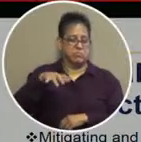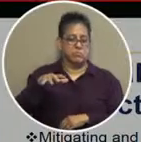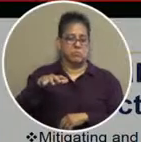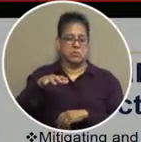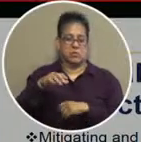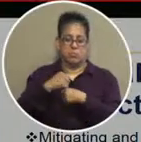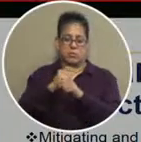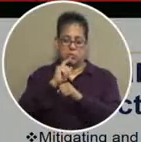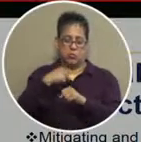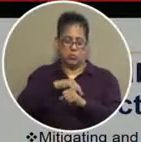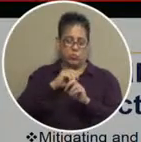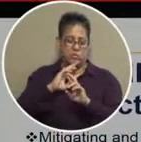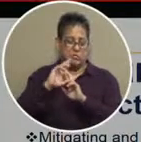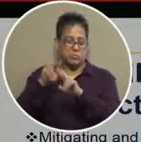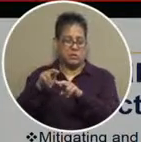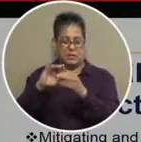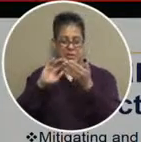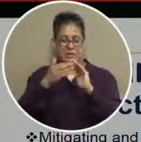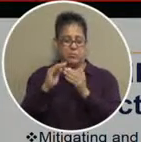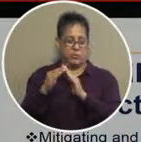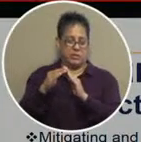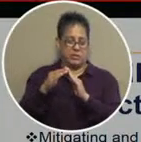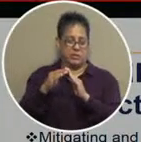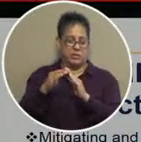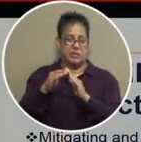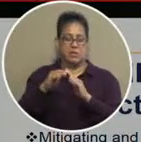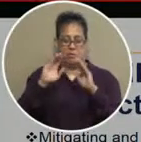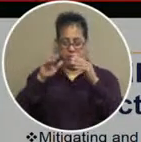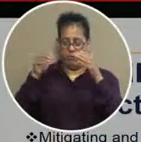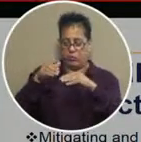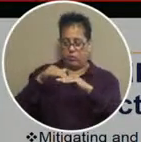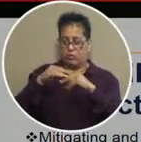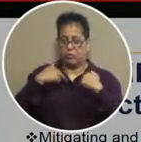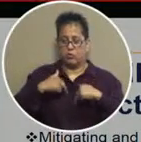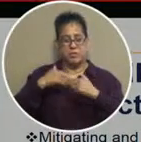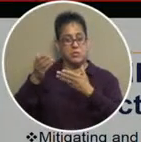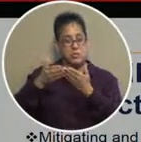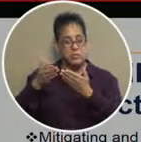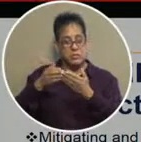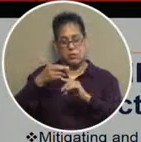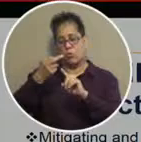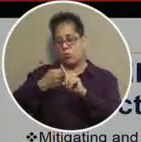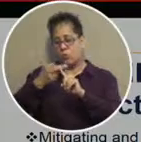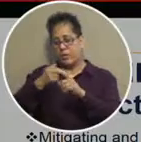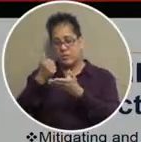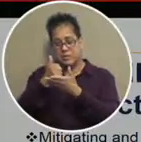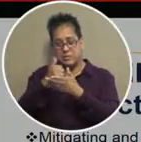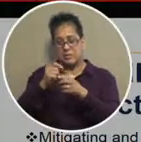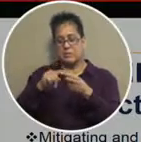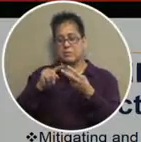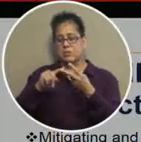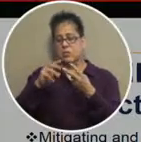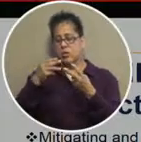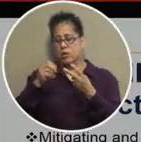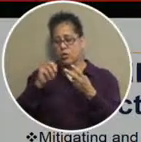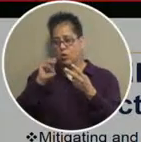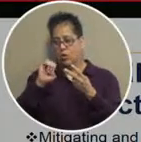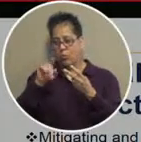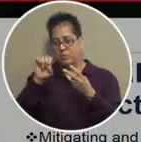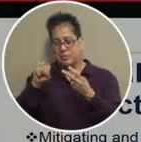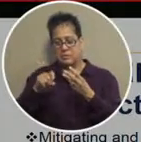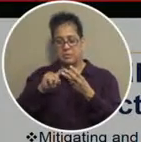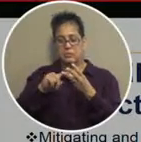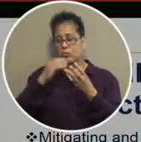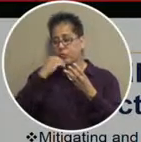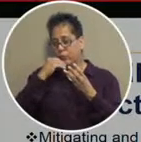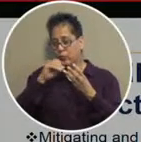we're able to respond to the community's vulnerabilities, focusing on human services such as rental assistance, homeless assistance, and food